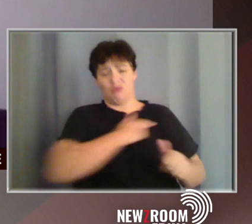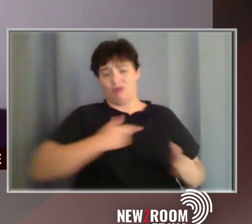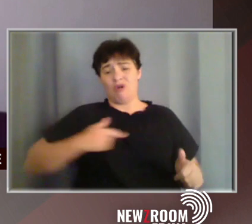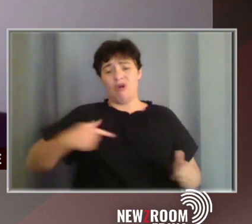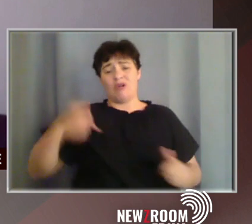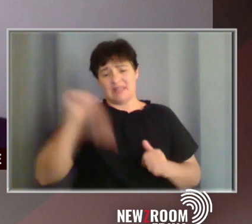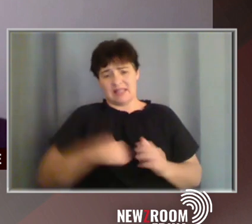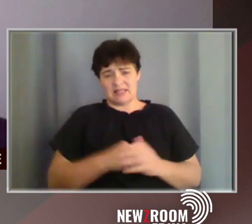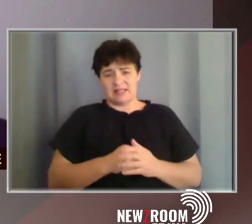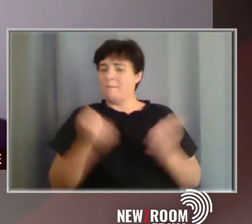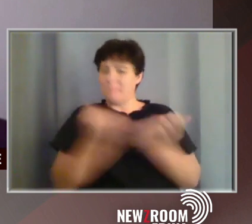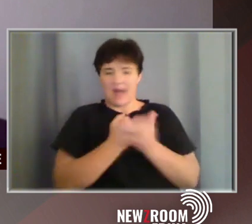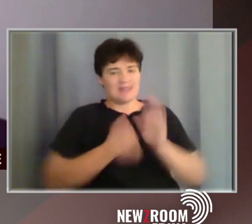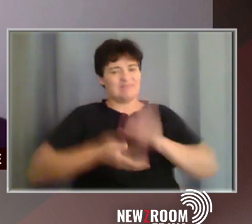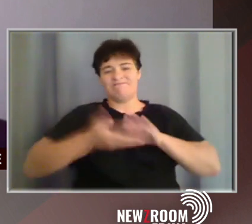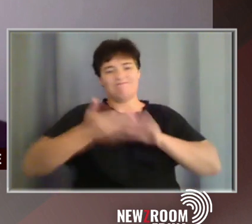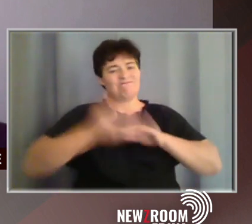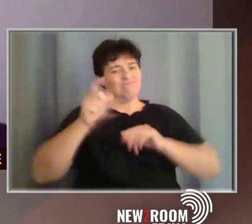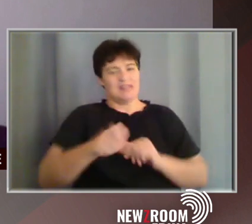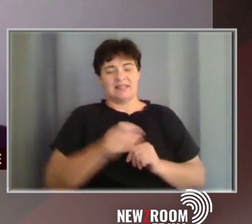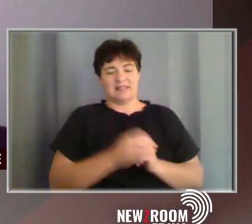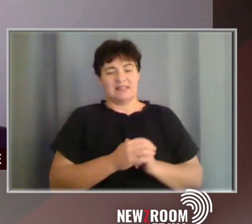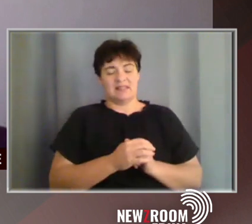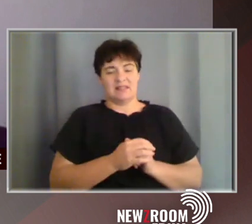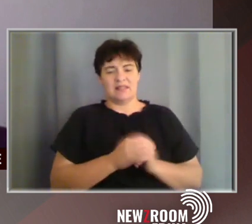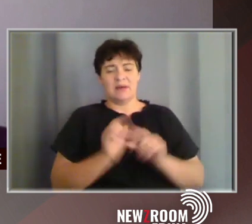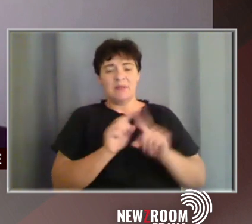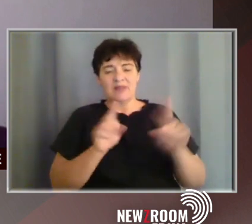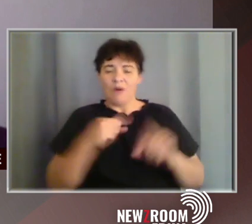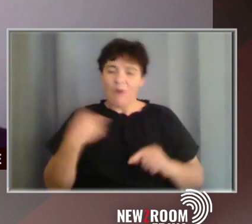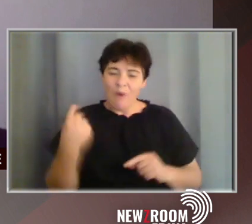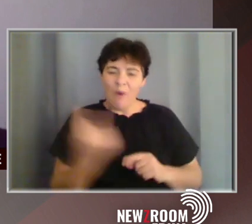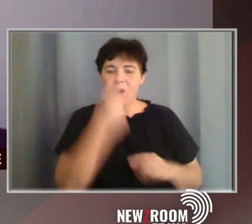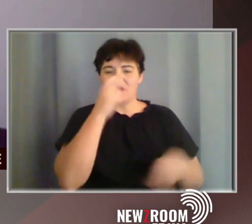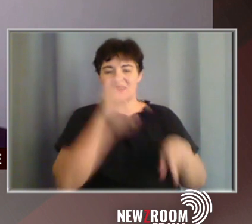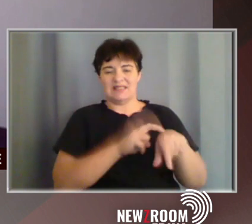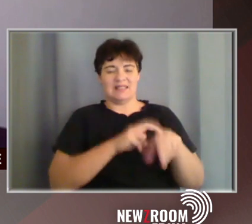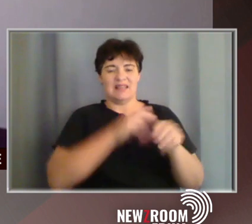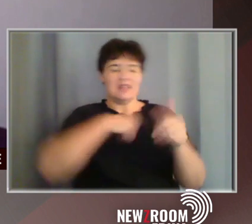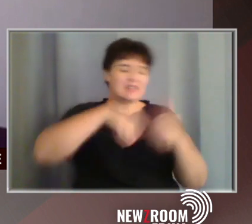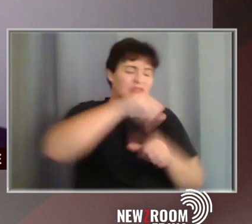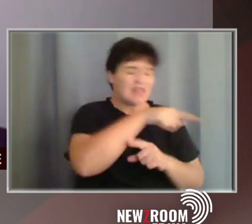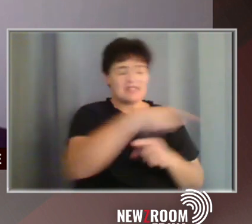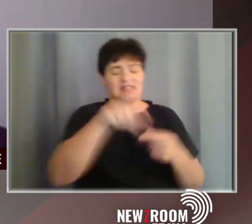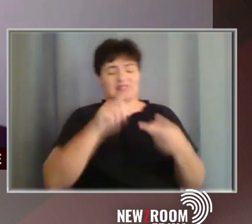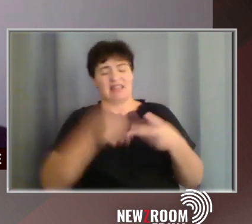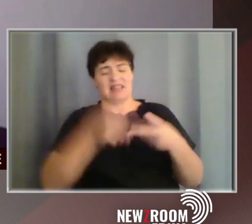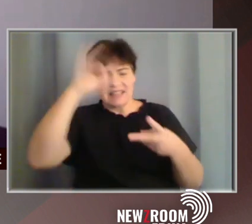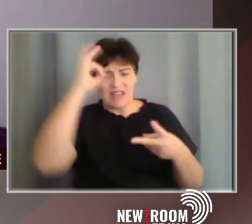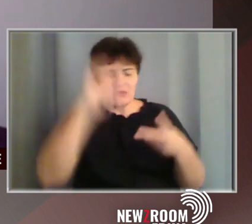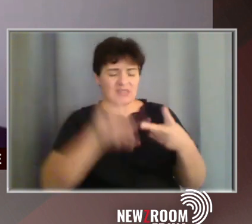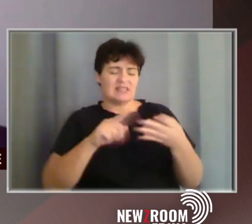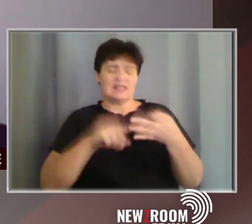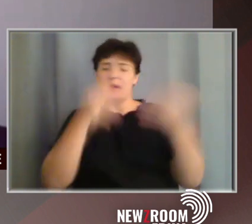fast forward. So it just needs everybody. It needs the civil society, it needs the government, it needs the corporate,